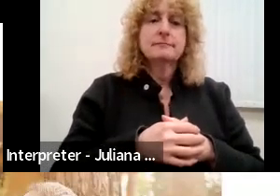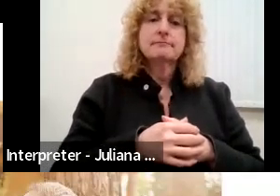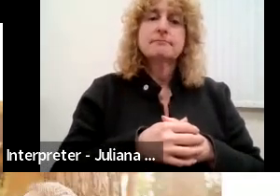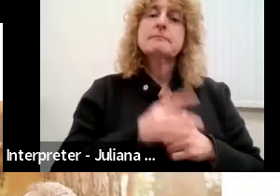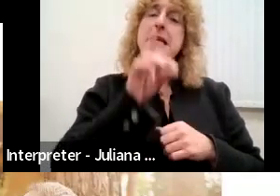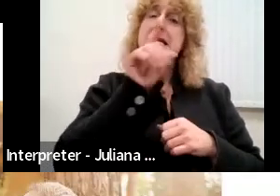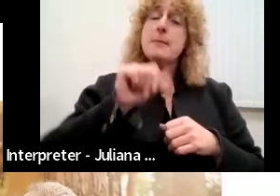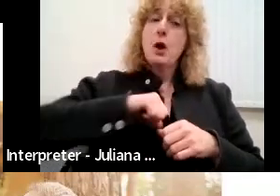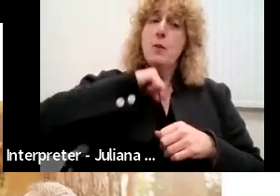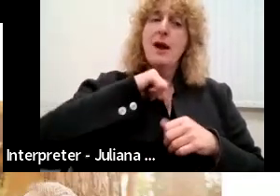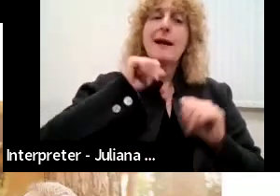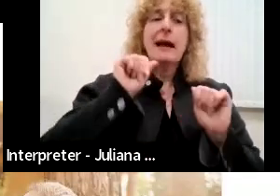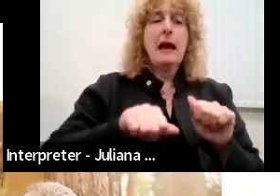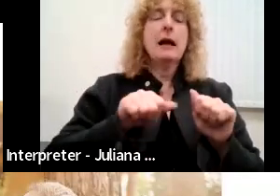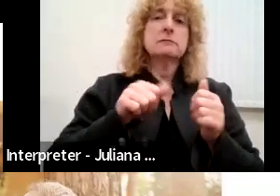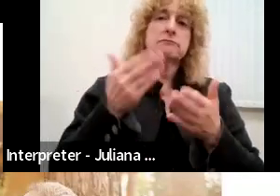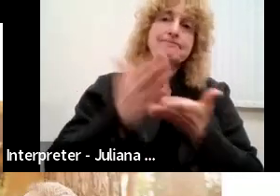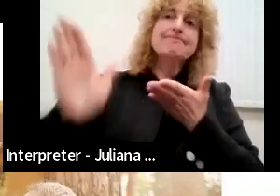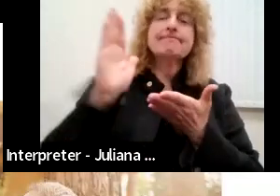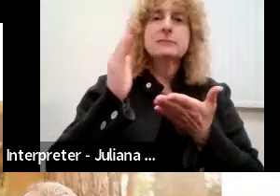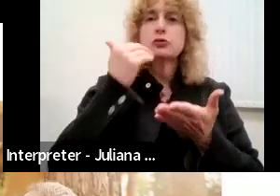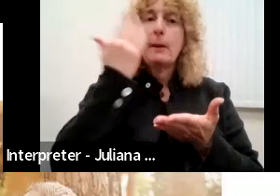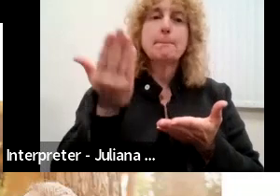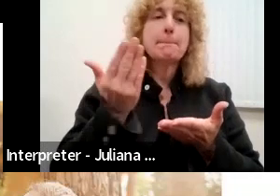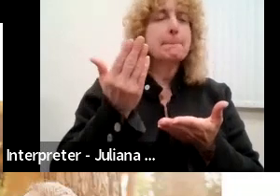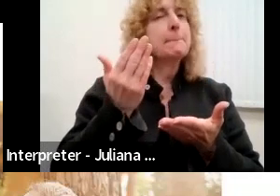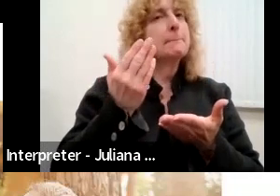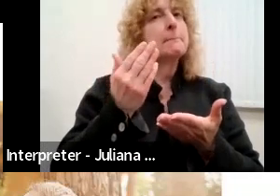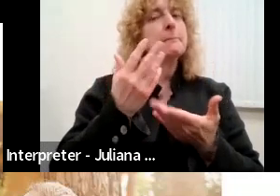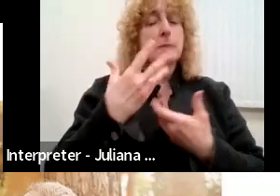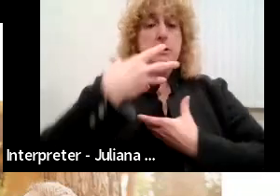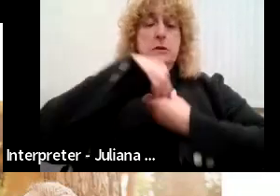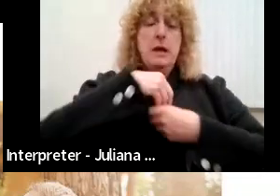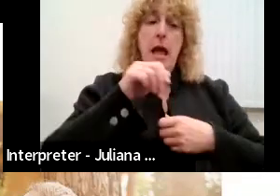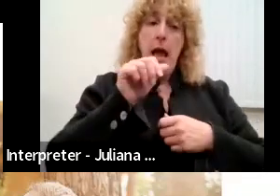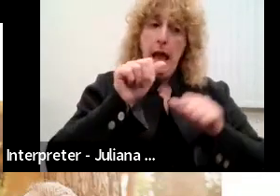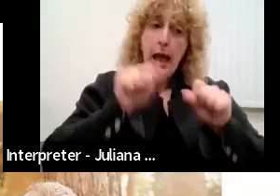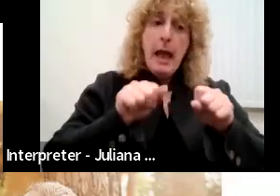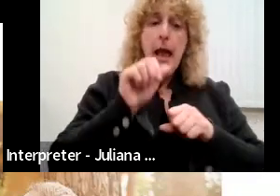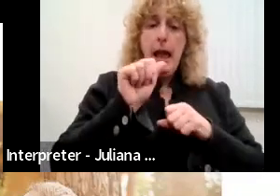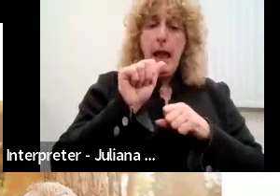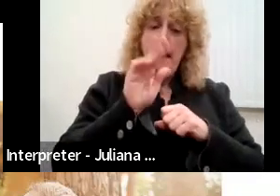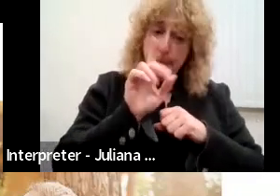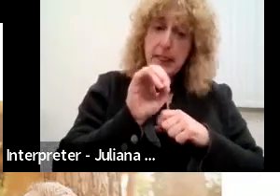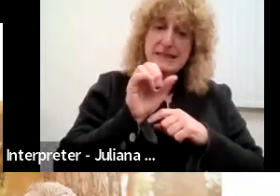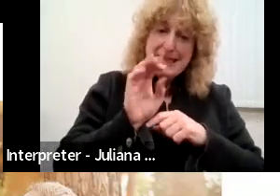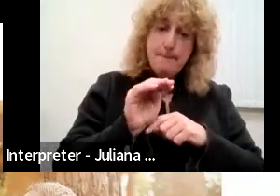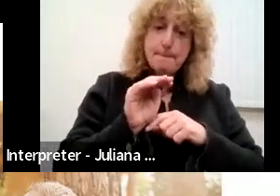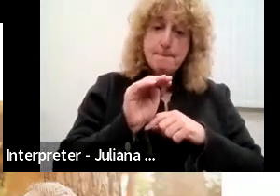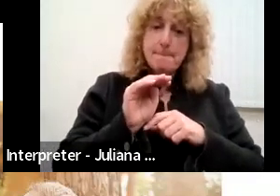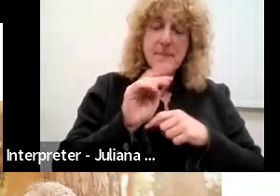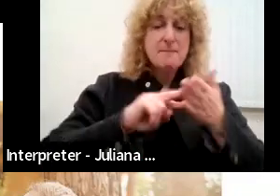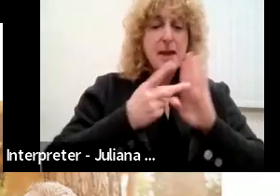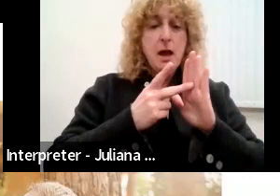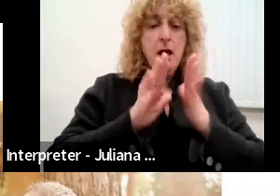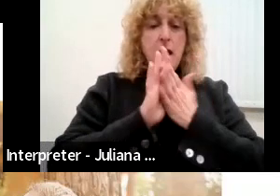Disability pride can reject shame. And like I said, internalized ableism is when a person with a disability turns ableism inward or thinks